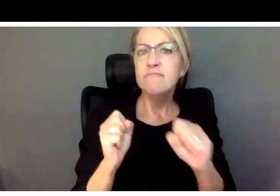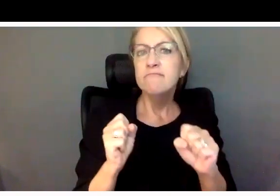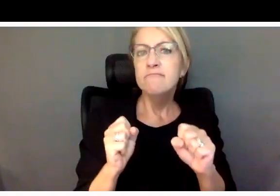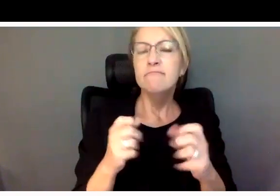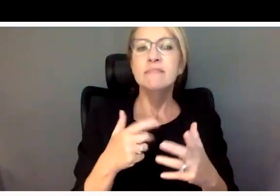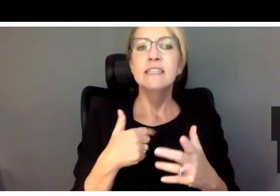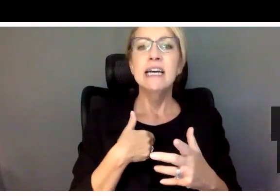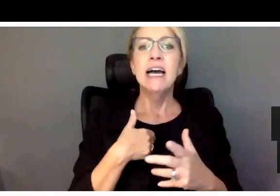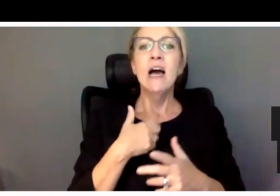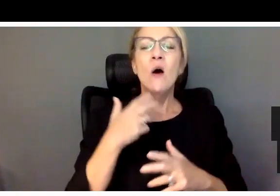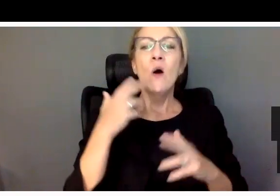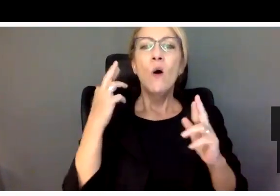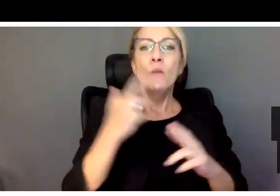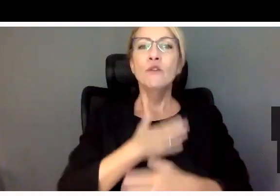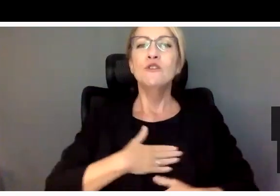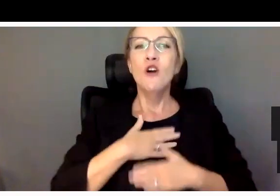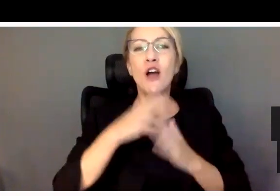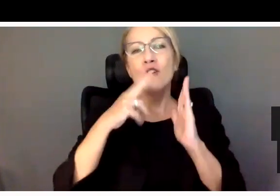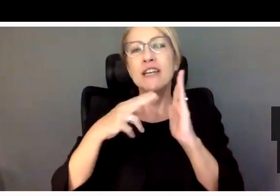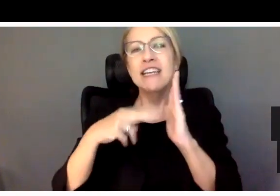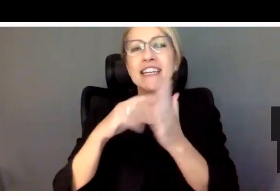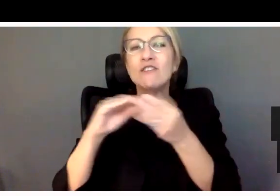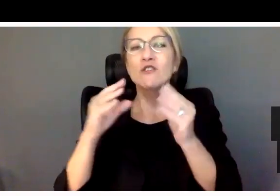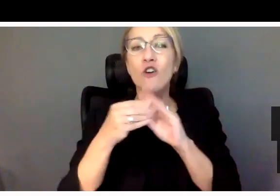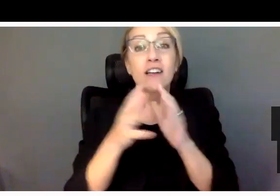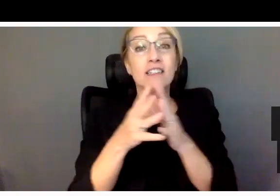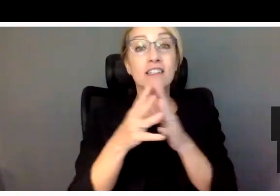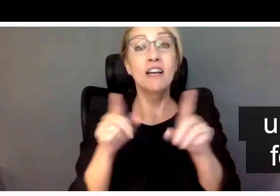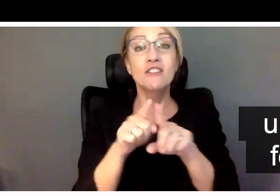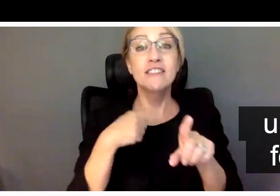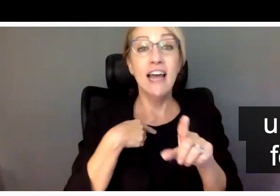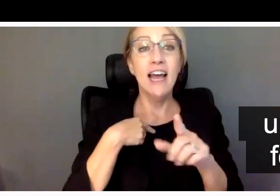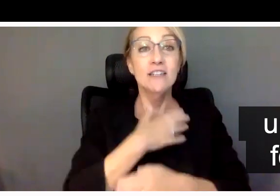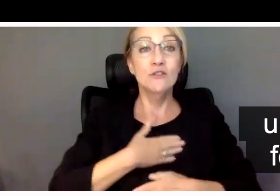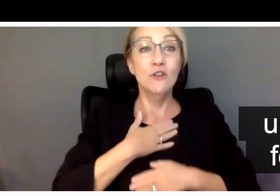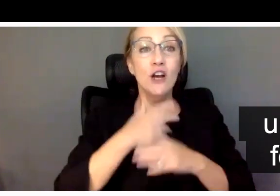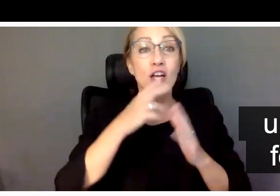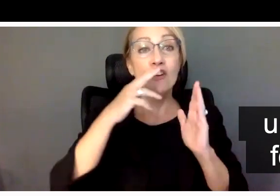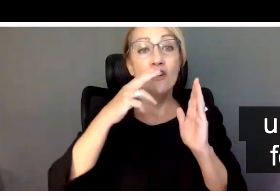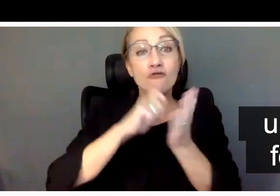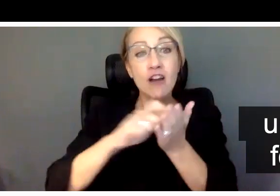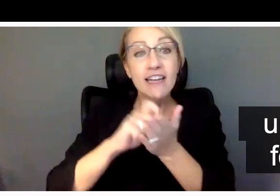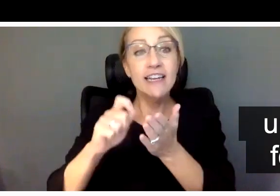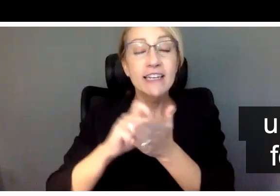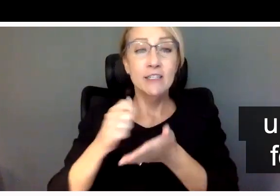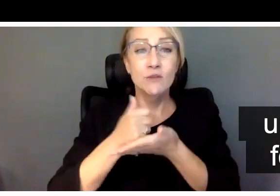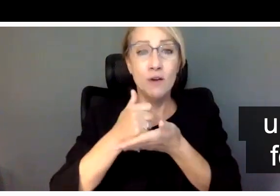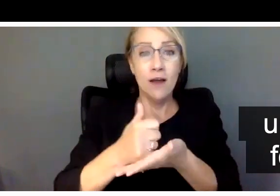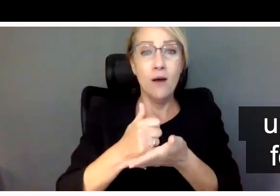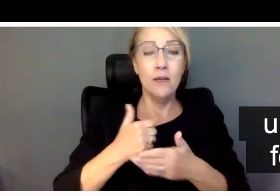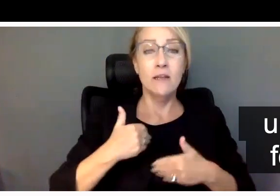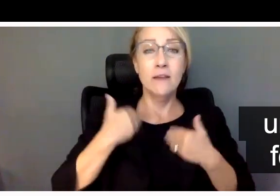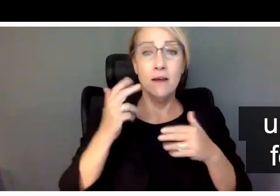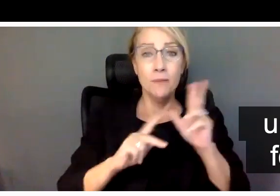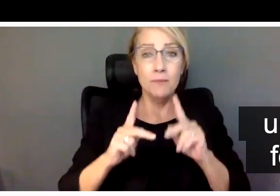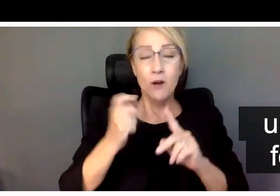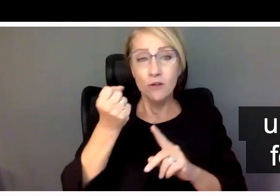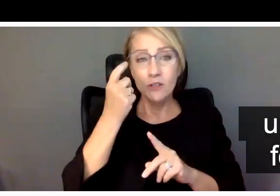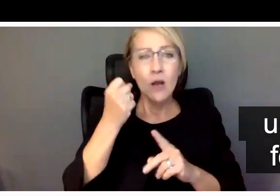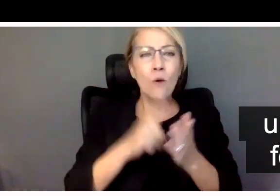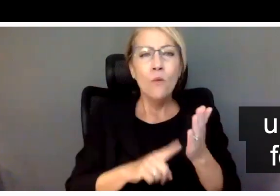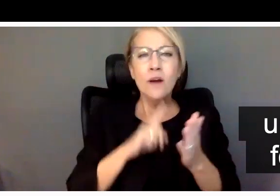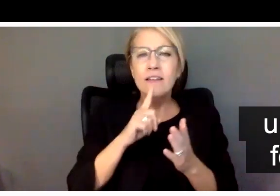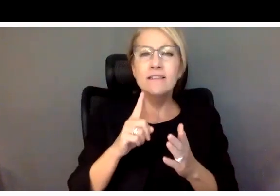enjoyed writing it. And I hope you can use it to help young people understand what life was like for children during